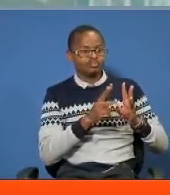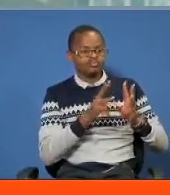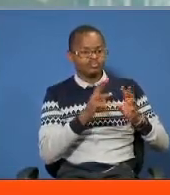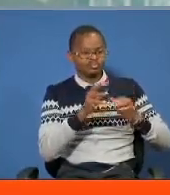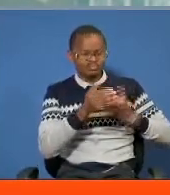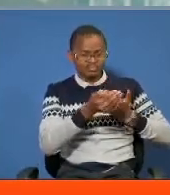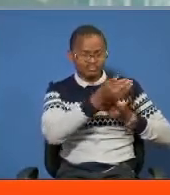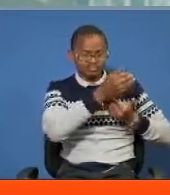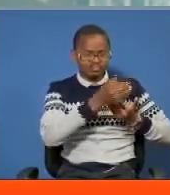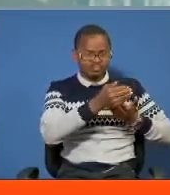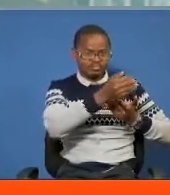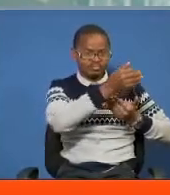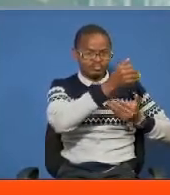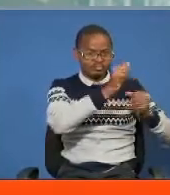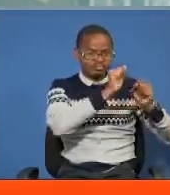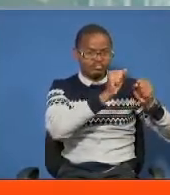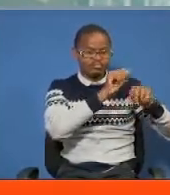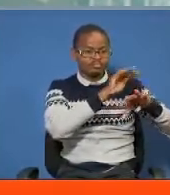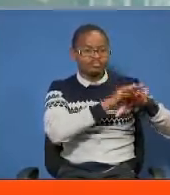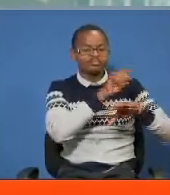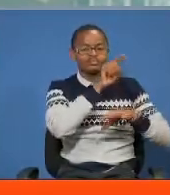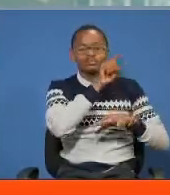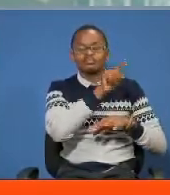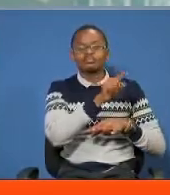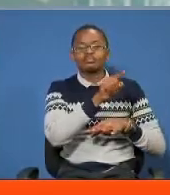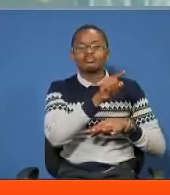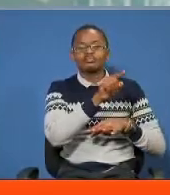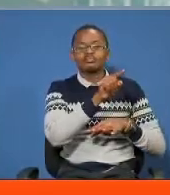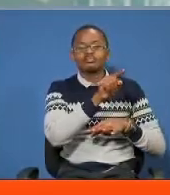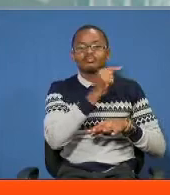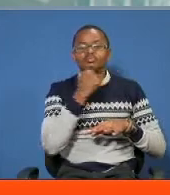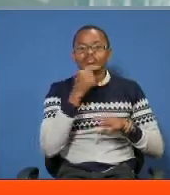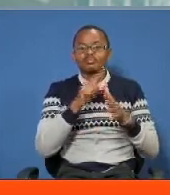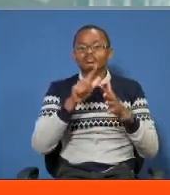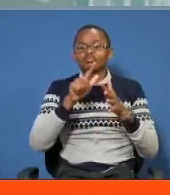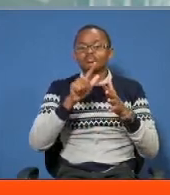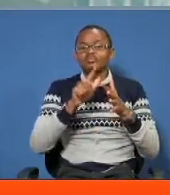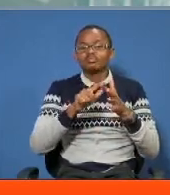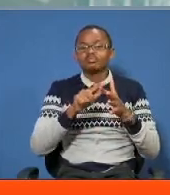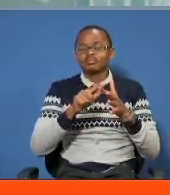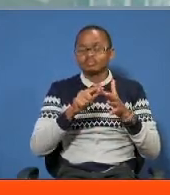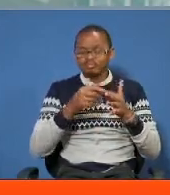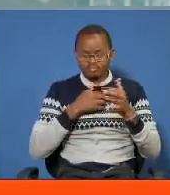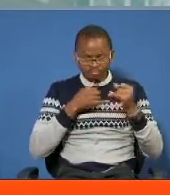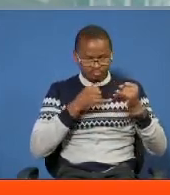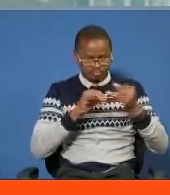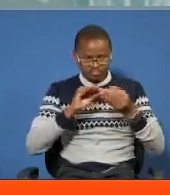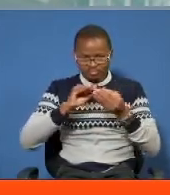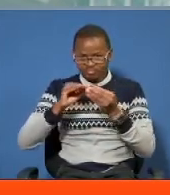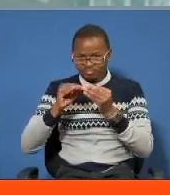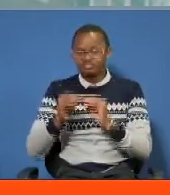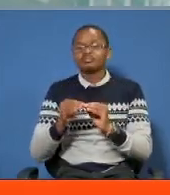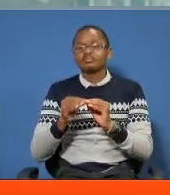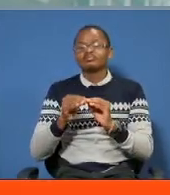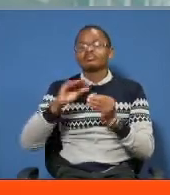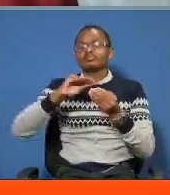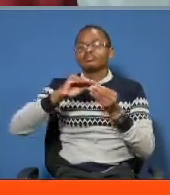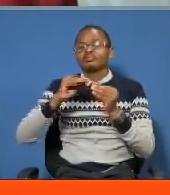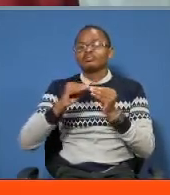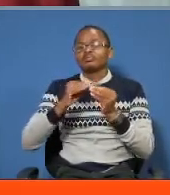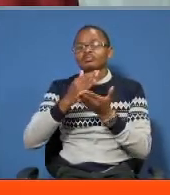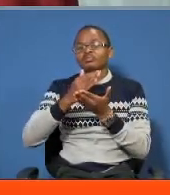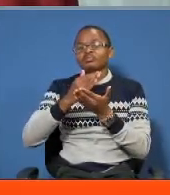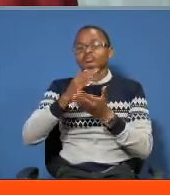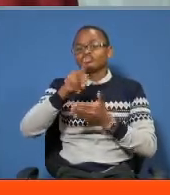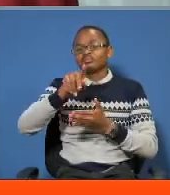of harvesting as many partners as possible on this side, all right, who then we connect. And then I'm trying to create what they are calling an